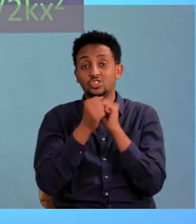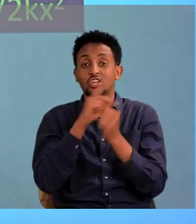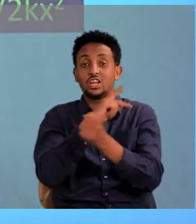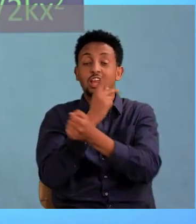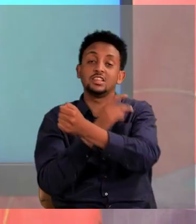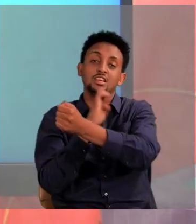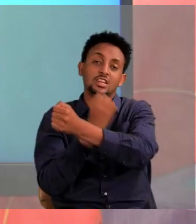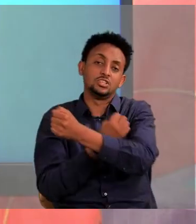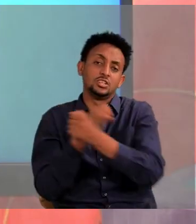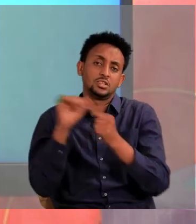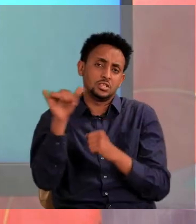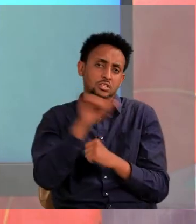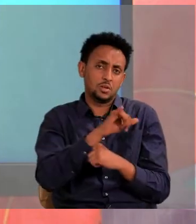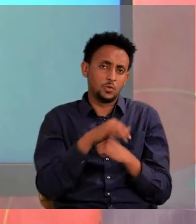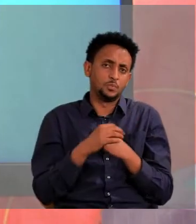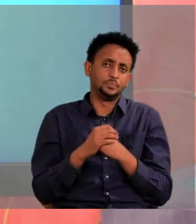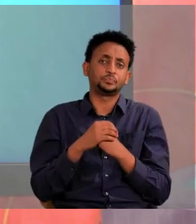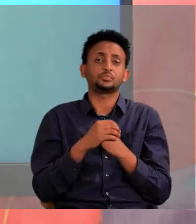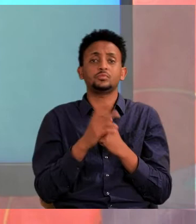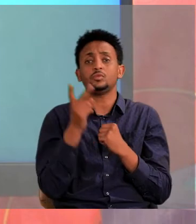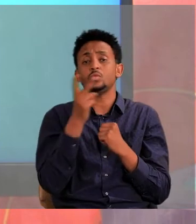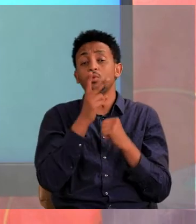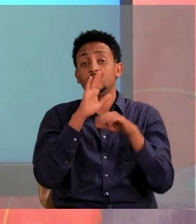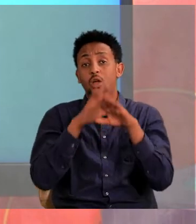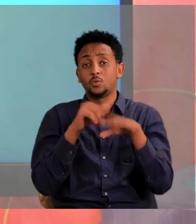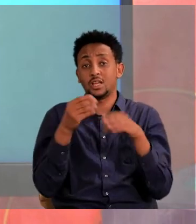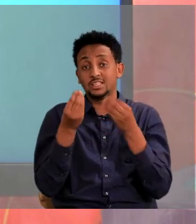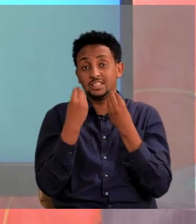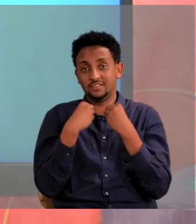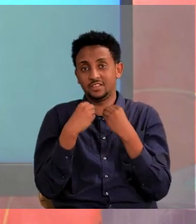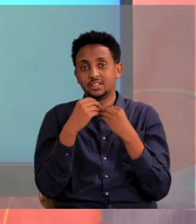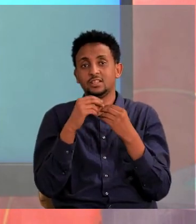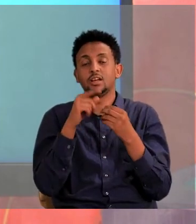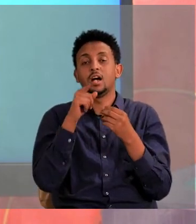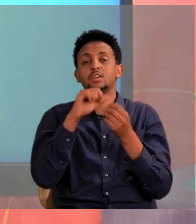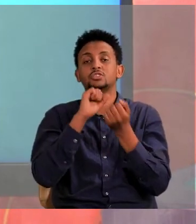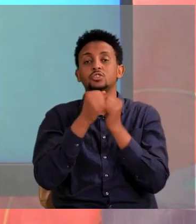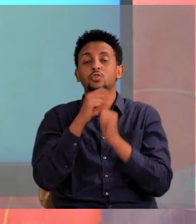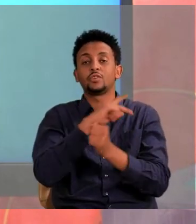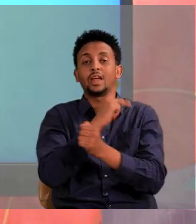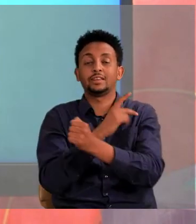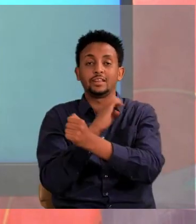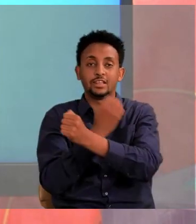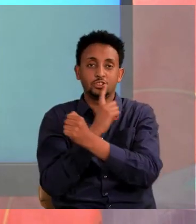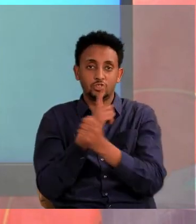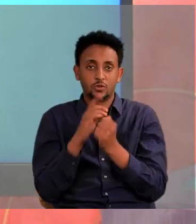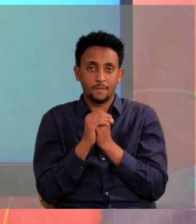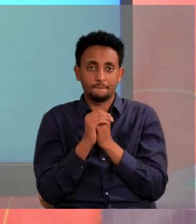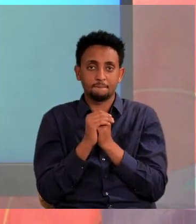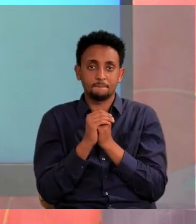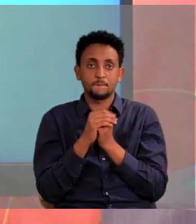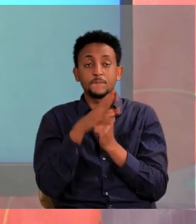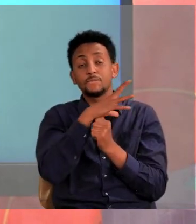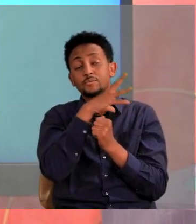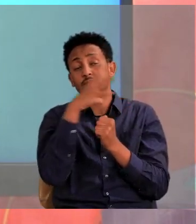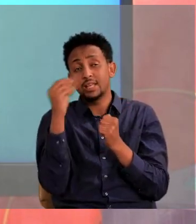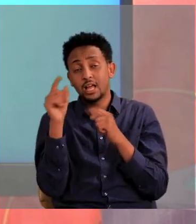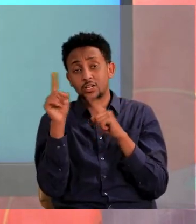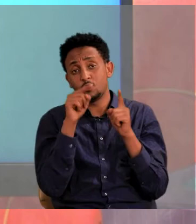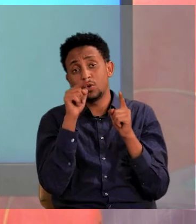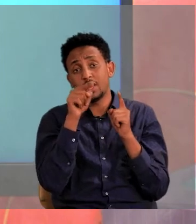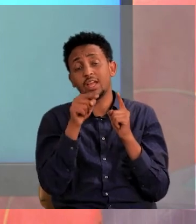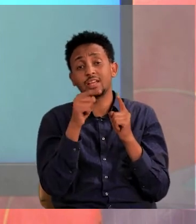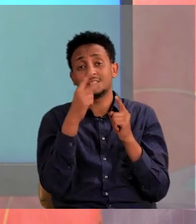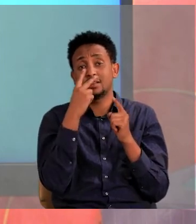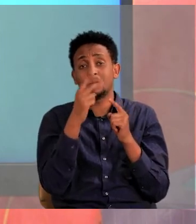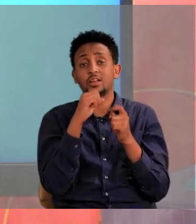kinetic energy. The same of these two can also be given as the change of kinetic energy. And here we